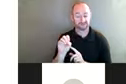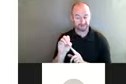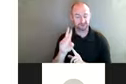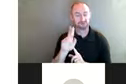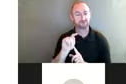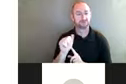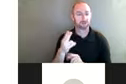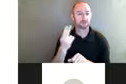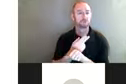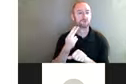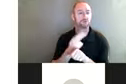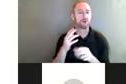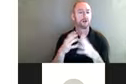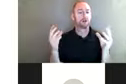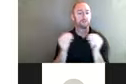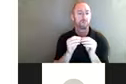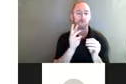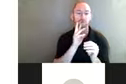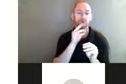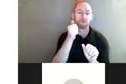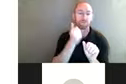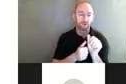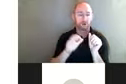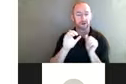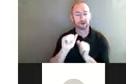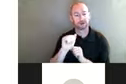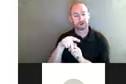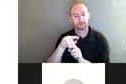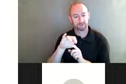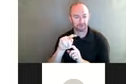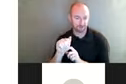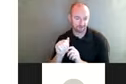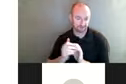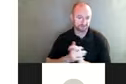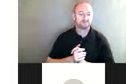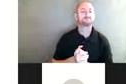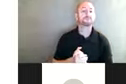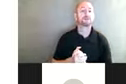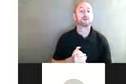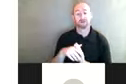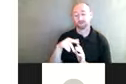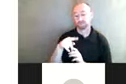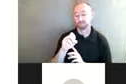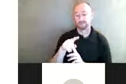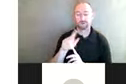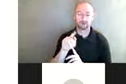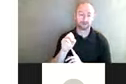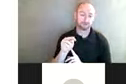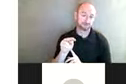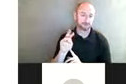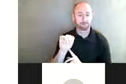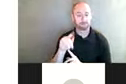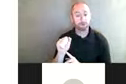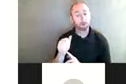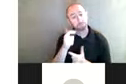Utah was using a lot more water per capita. So population maps, just to kind of sum it up, they're